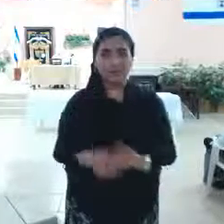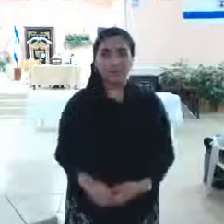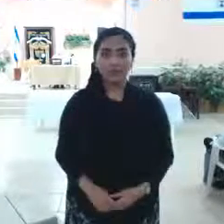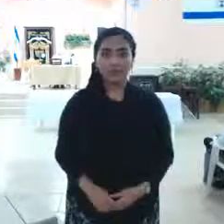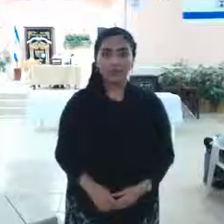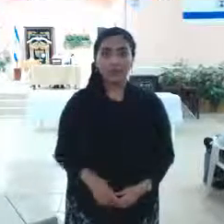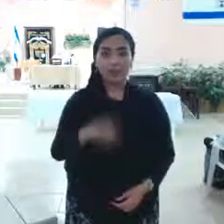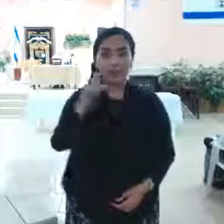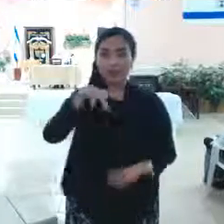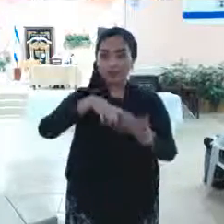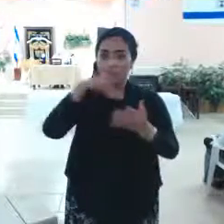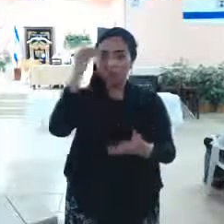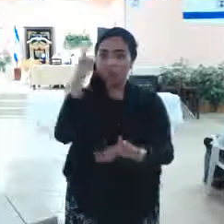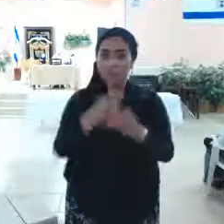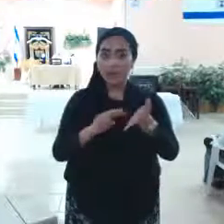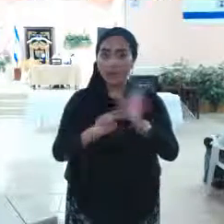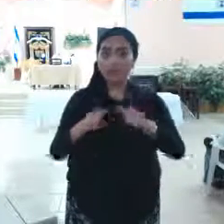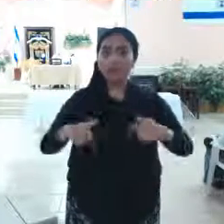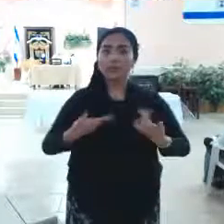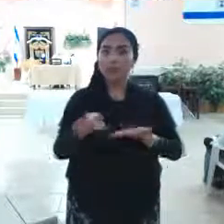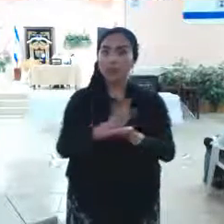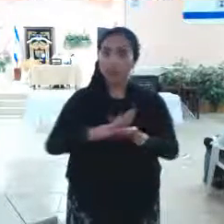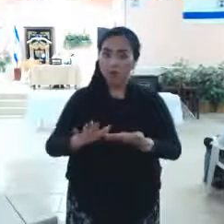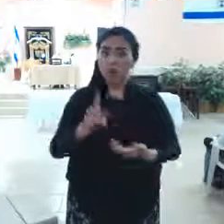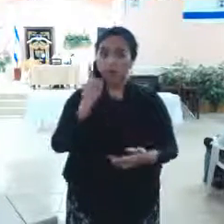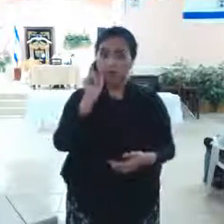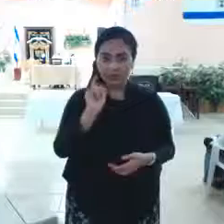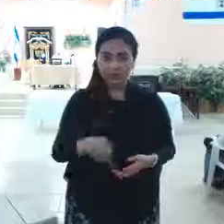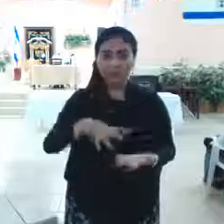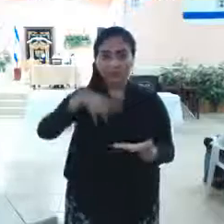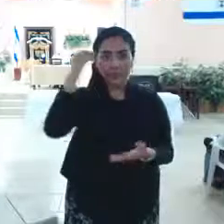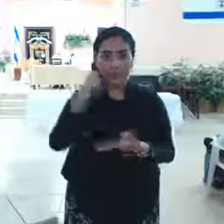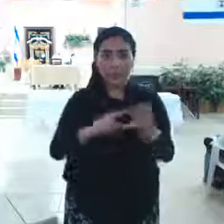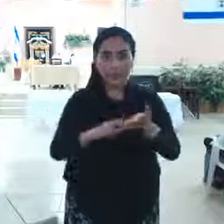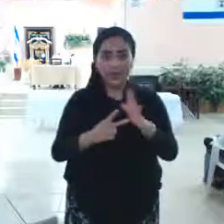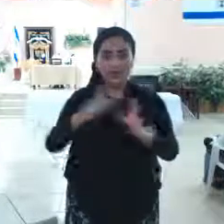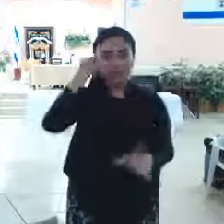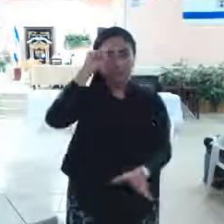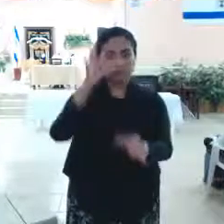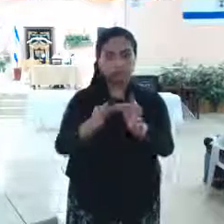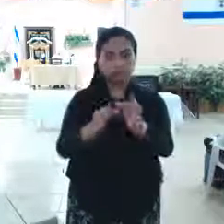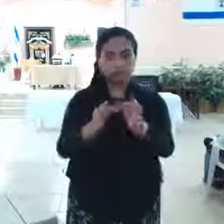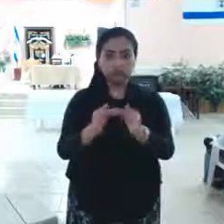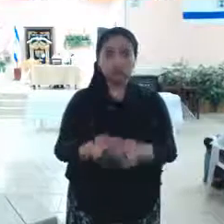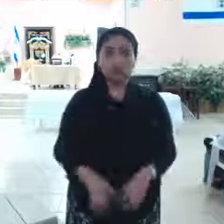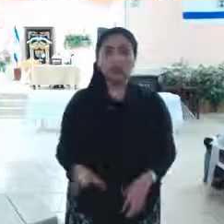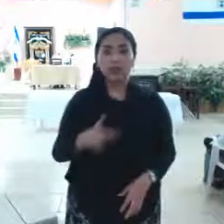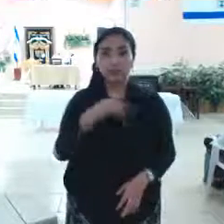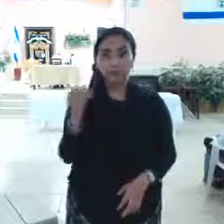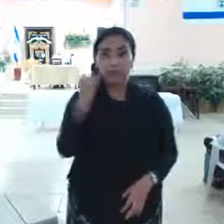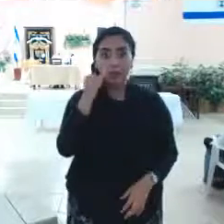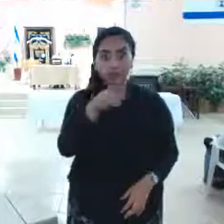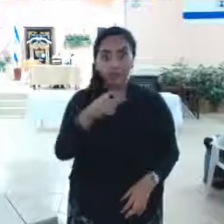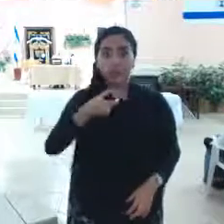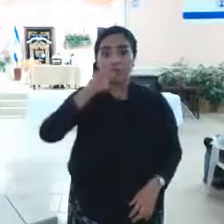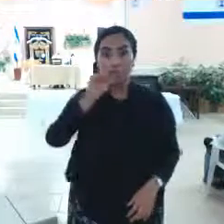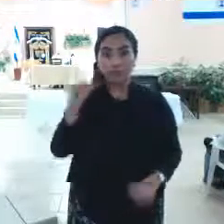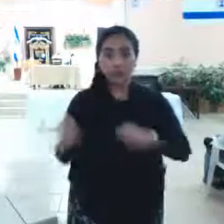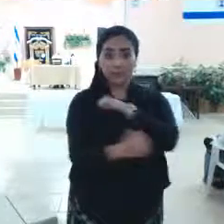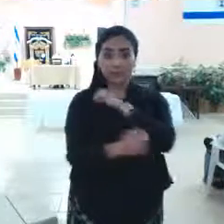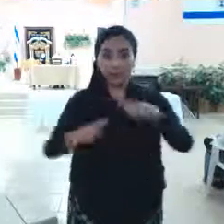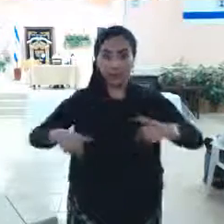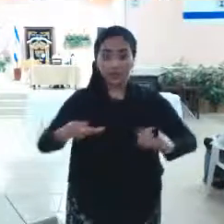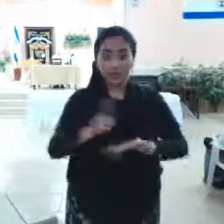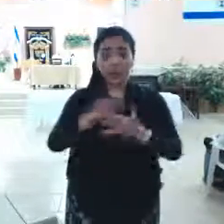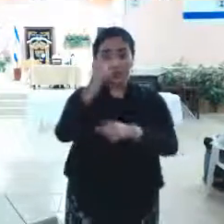careful. You have to learn what holiness is. You have to learn what being loyal is. So if you took a